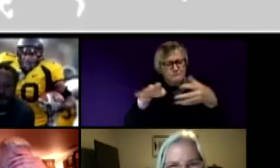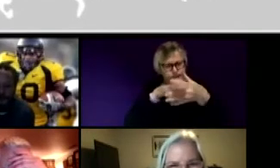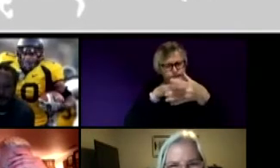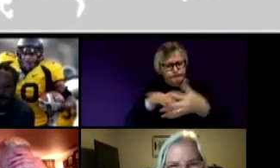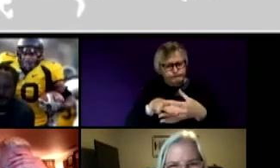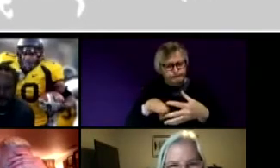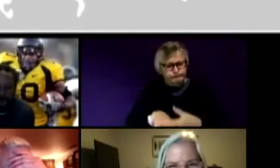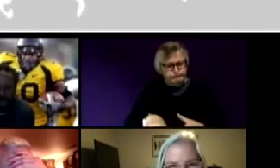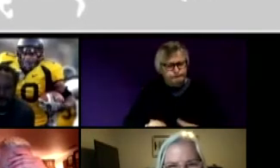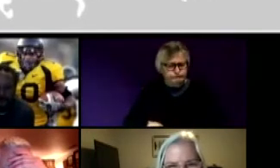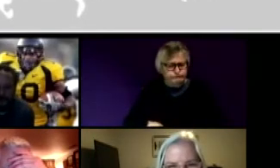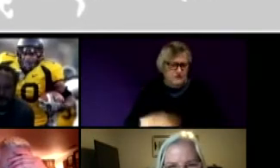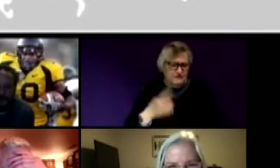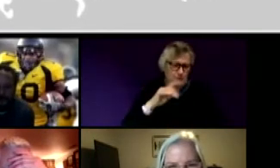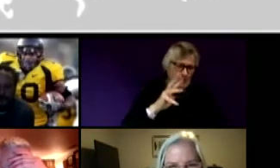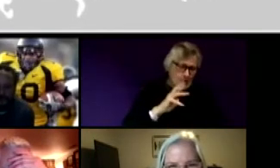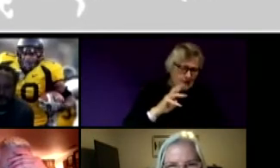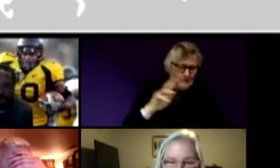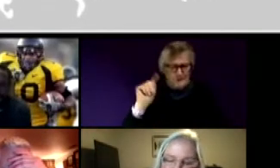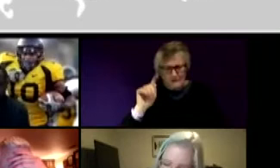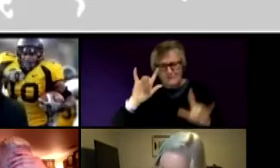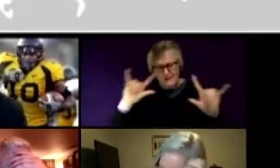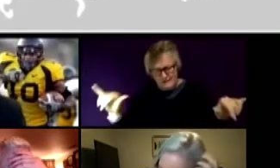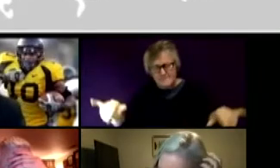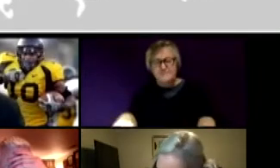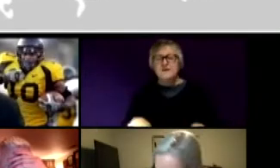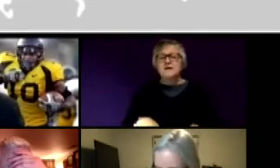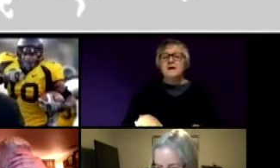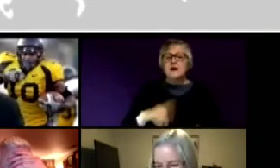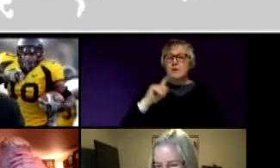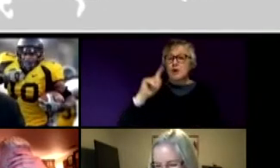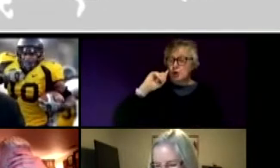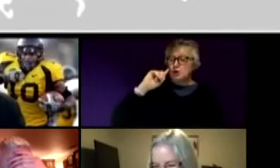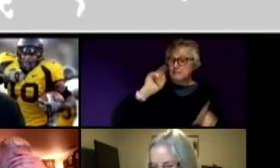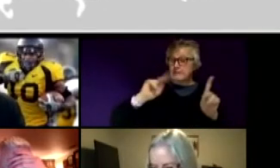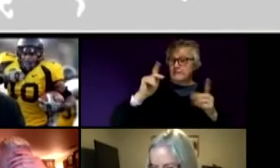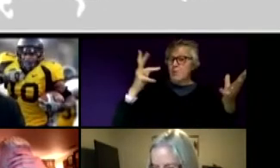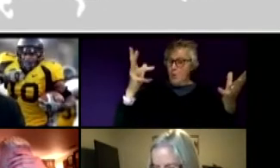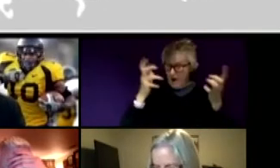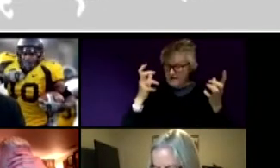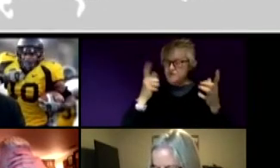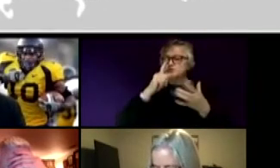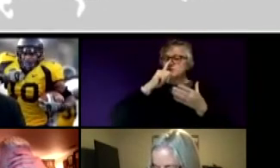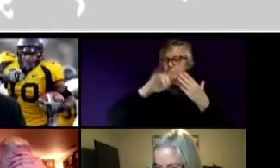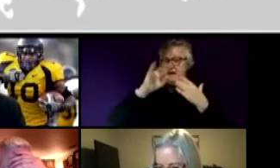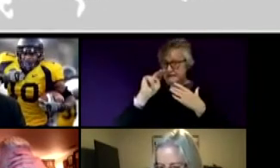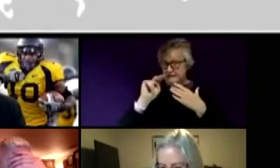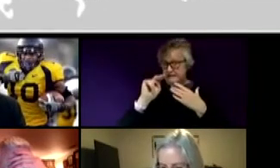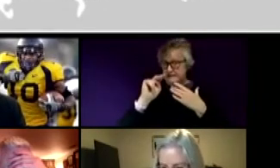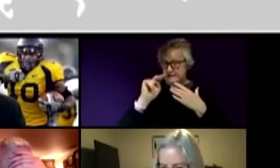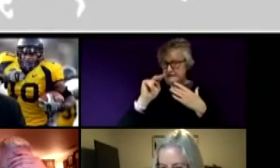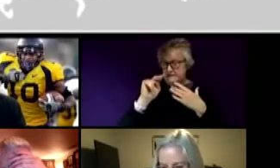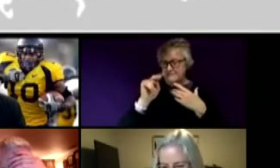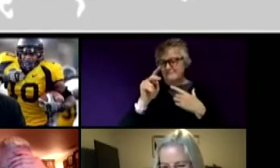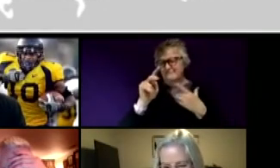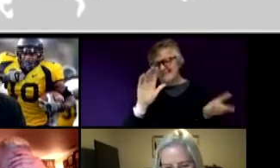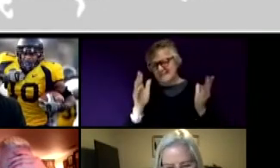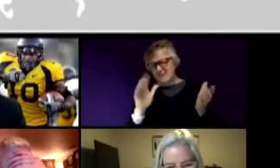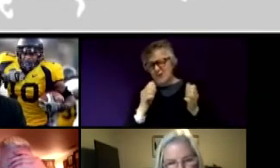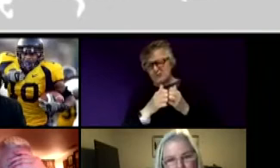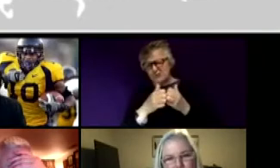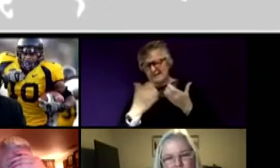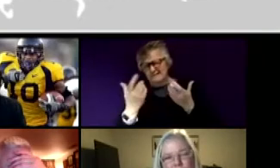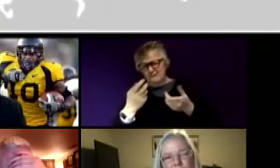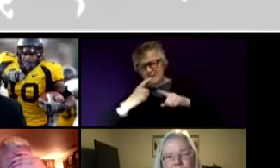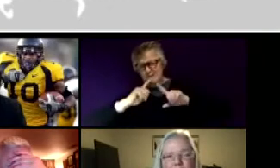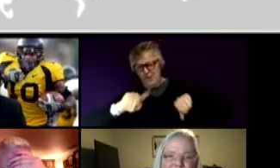subcommittee check-ins. We heard from folks that they wanted to do check-ins as opposed to say report, and then we'll do PCCEP staff updates,